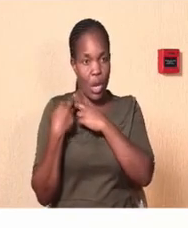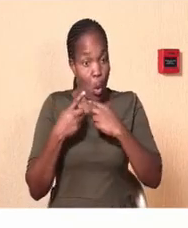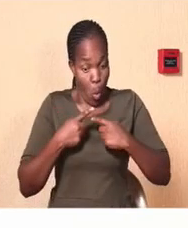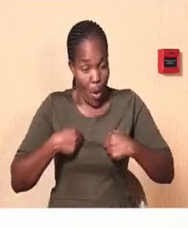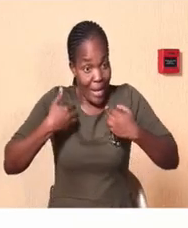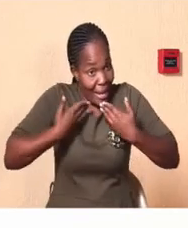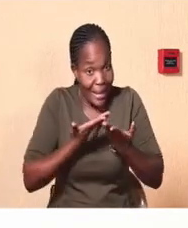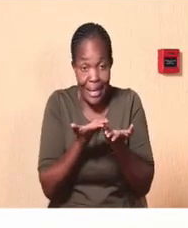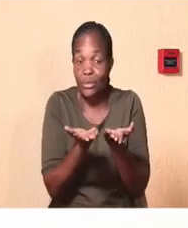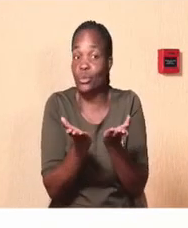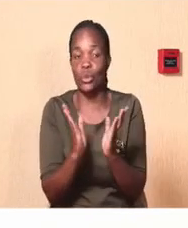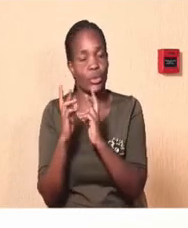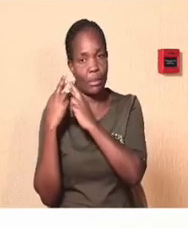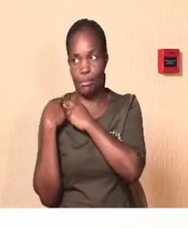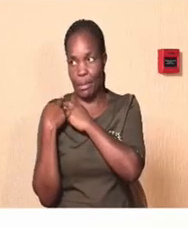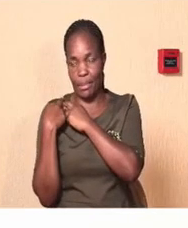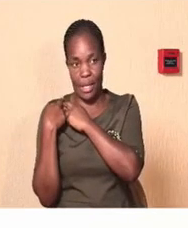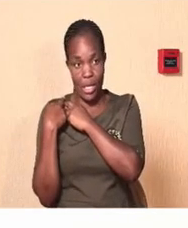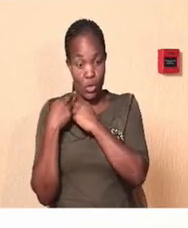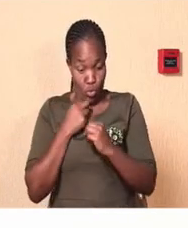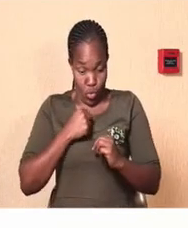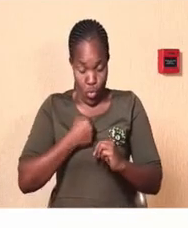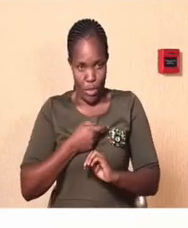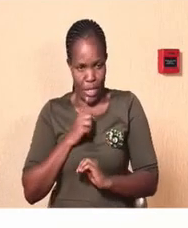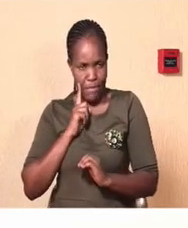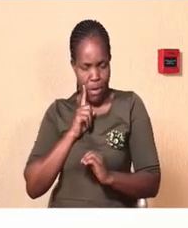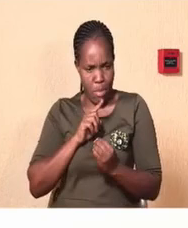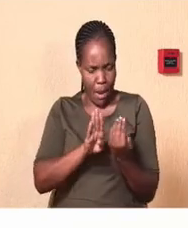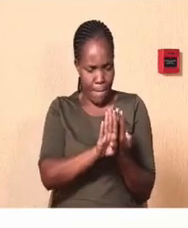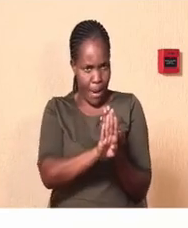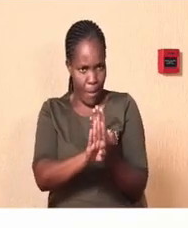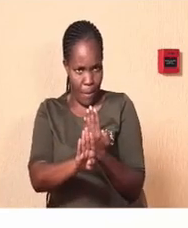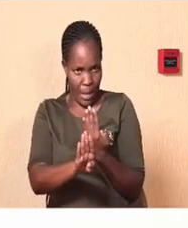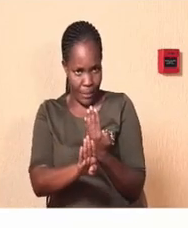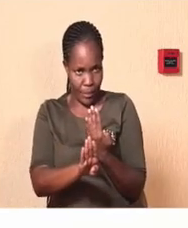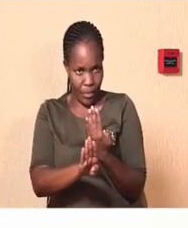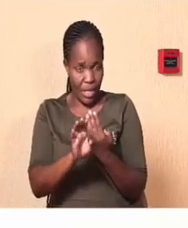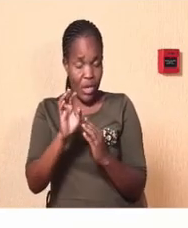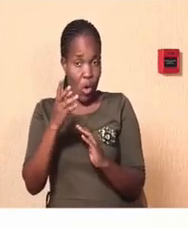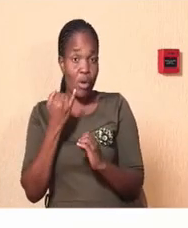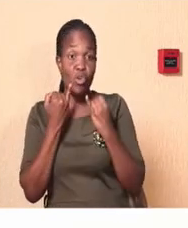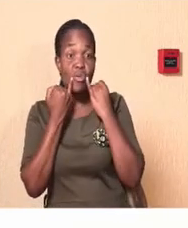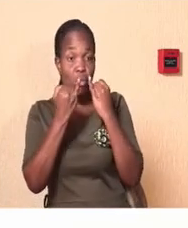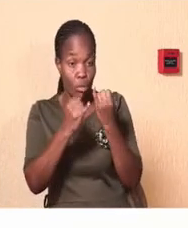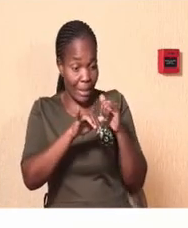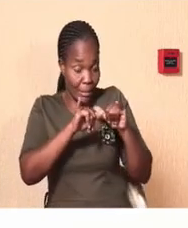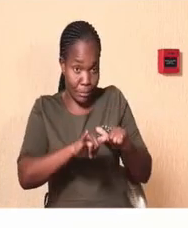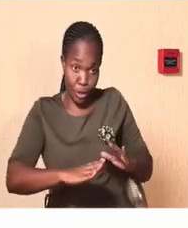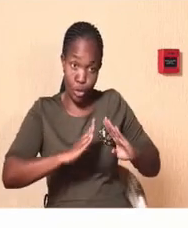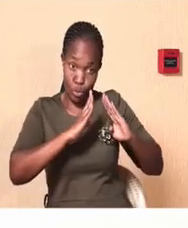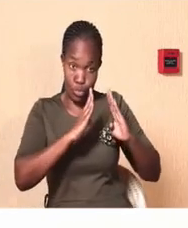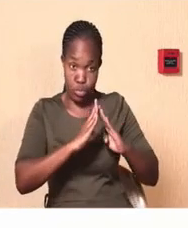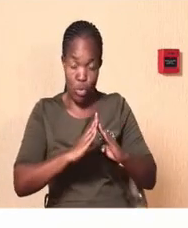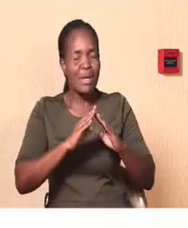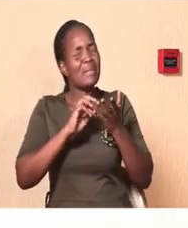all responsible to take care of ourselves. And when we say stay home, it means stay